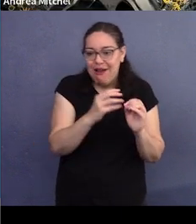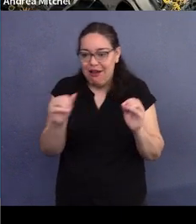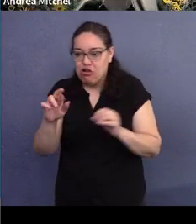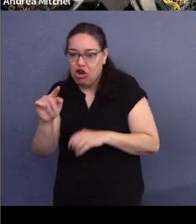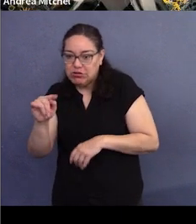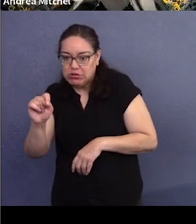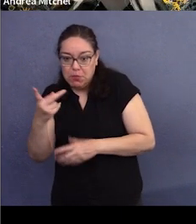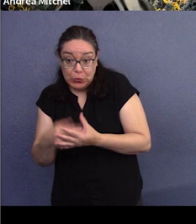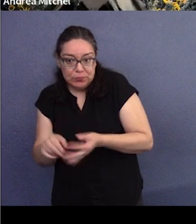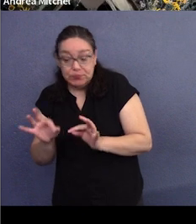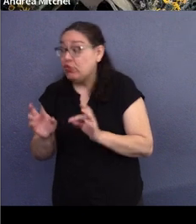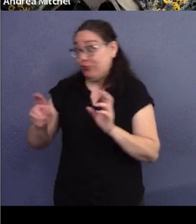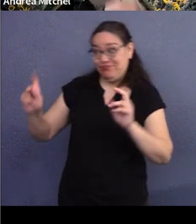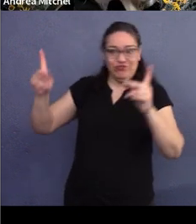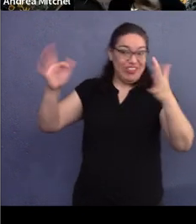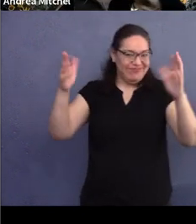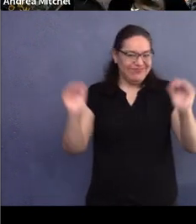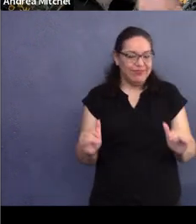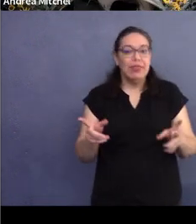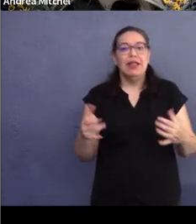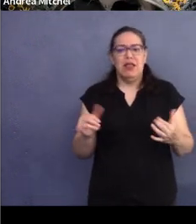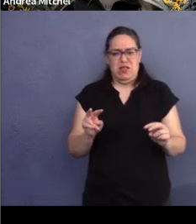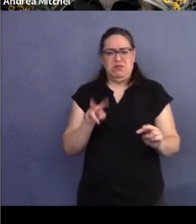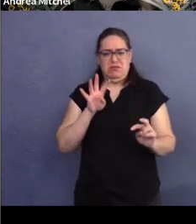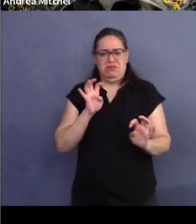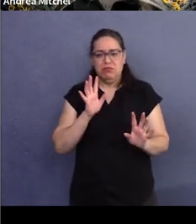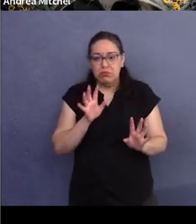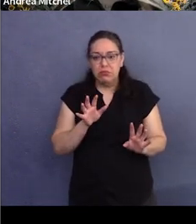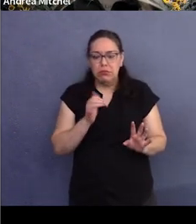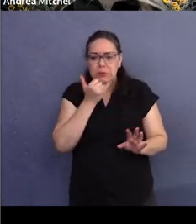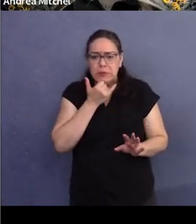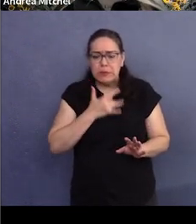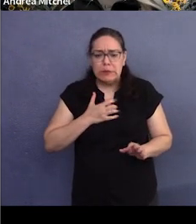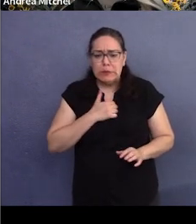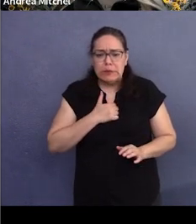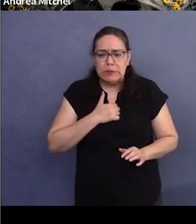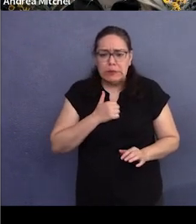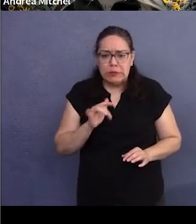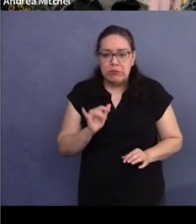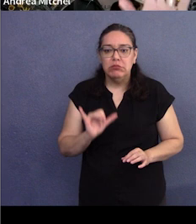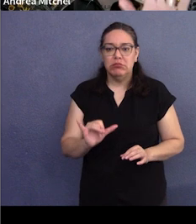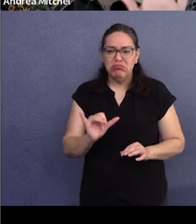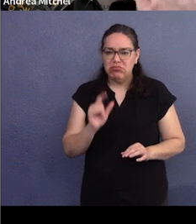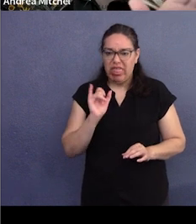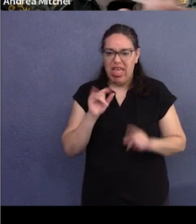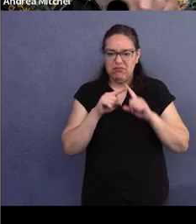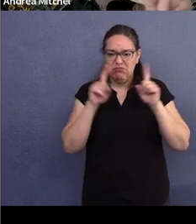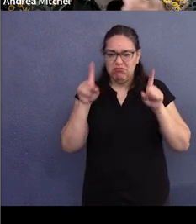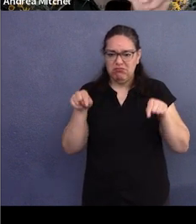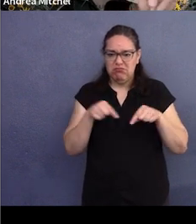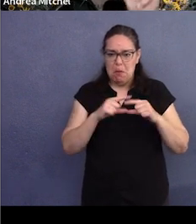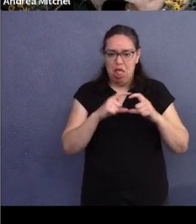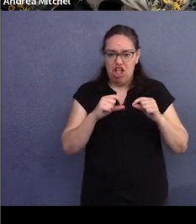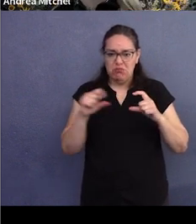Okay, we're going to go on to the next one. All right. So now we're talking about, sorry about that. All right. this is, that